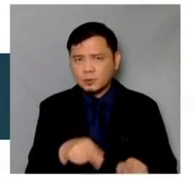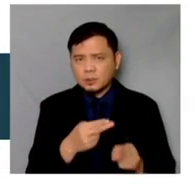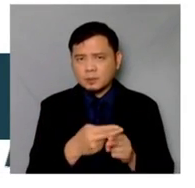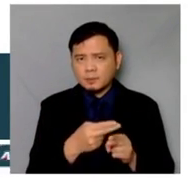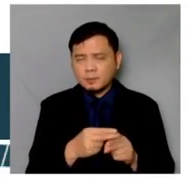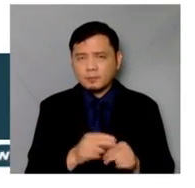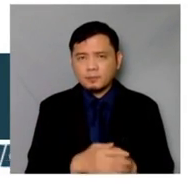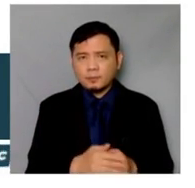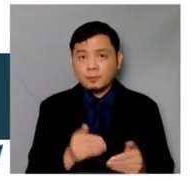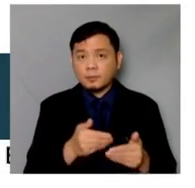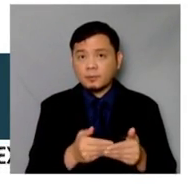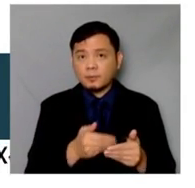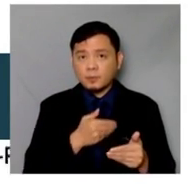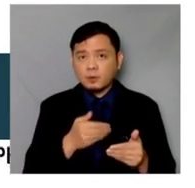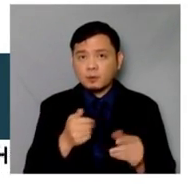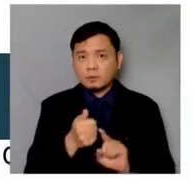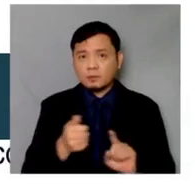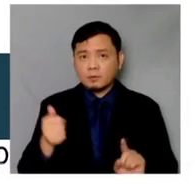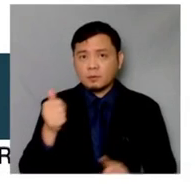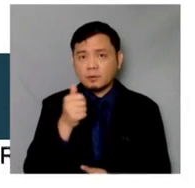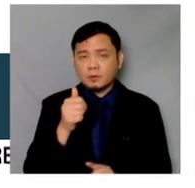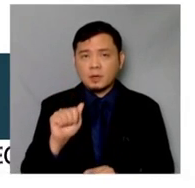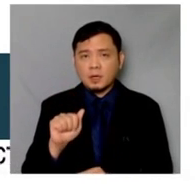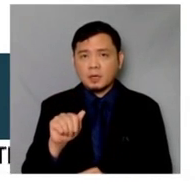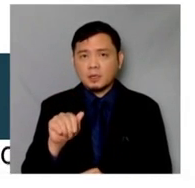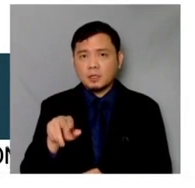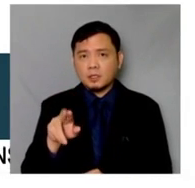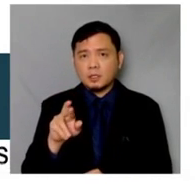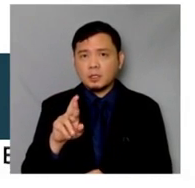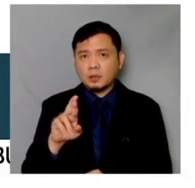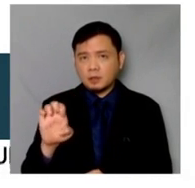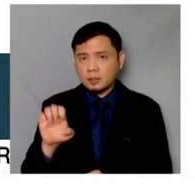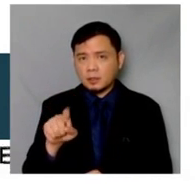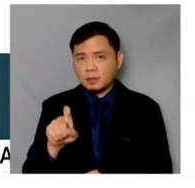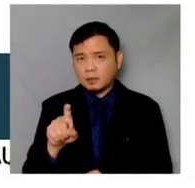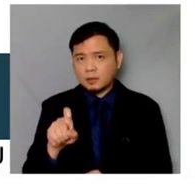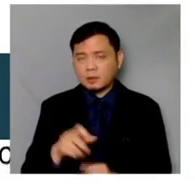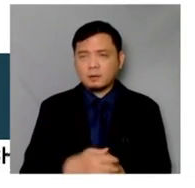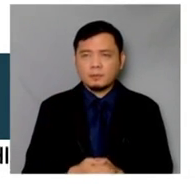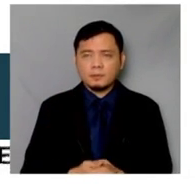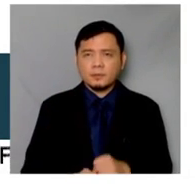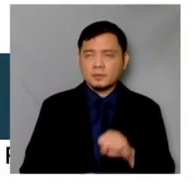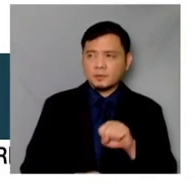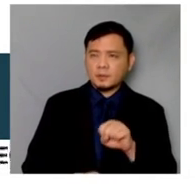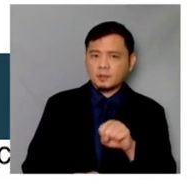former Justice Secretary Vitaliano Aguirre? Yes. In